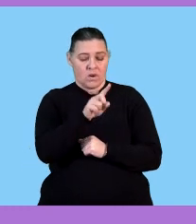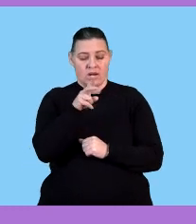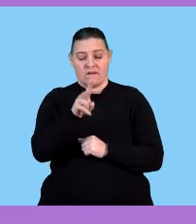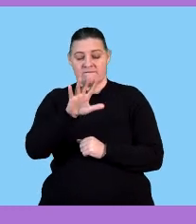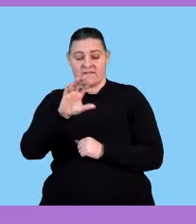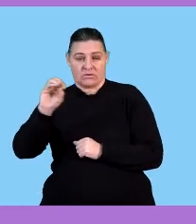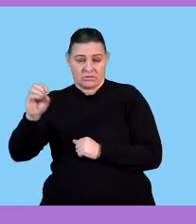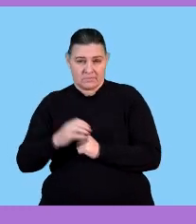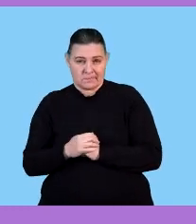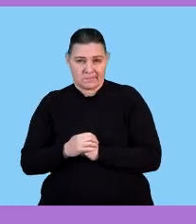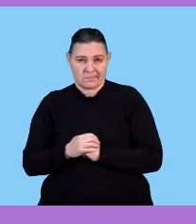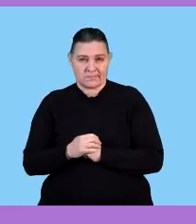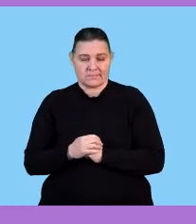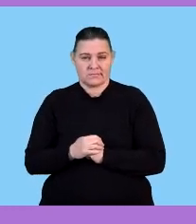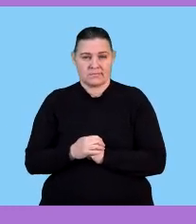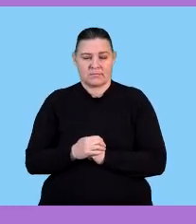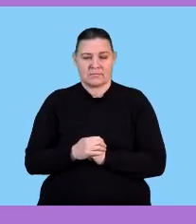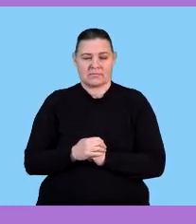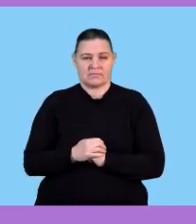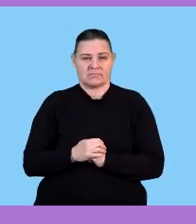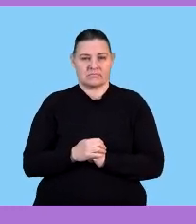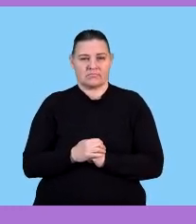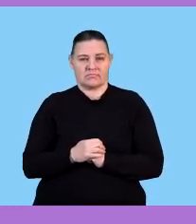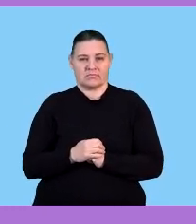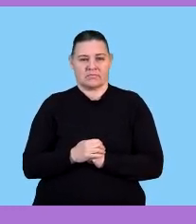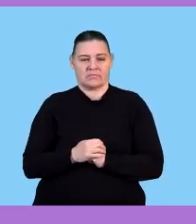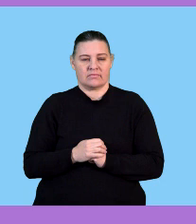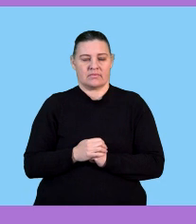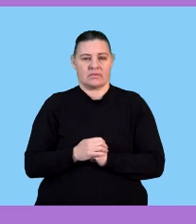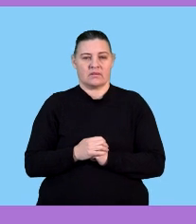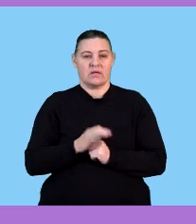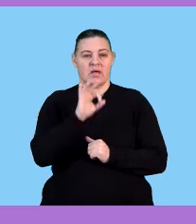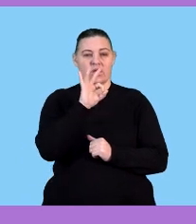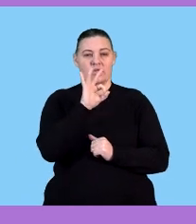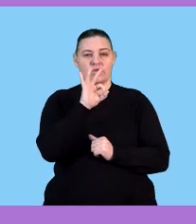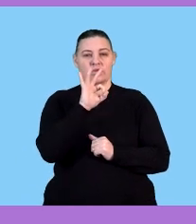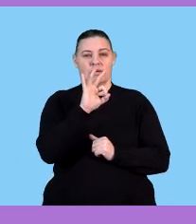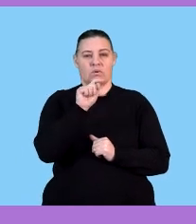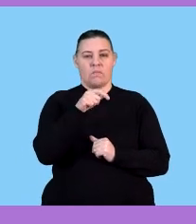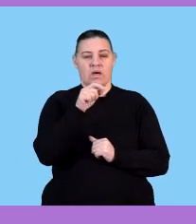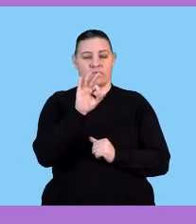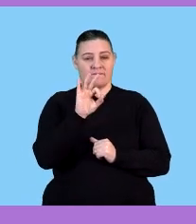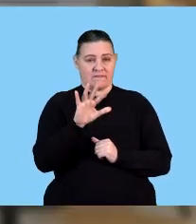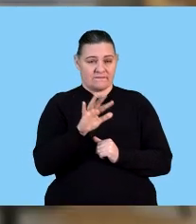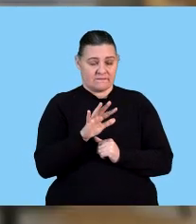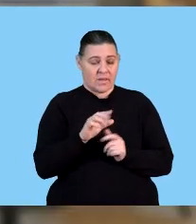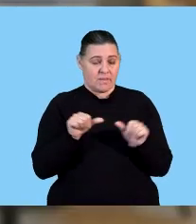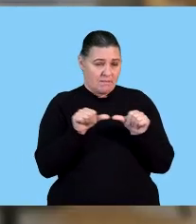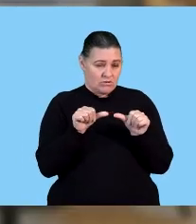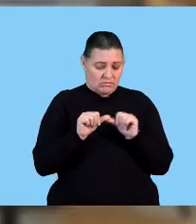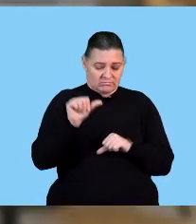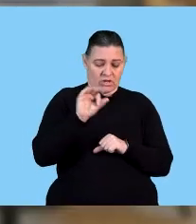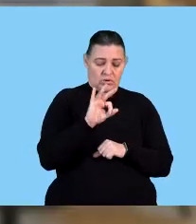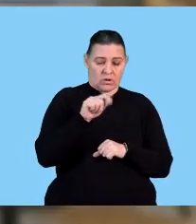is, this one at the bottom here. Bang. 1:500. Then 3.25. Again, that's what I got when I measured it.